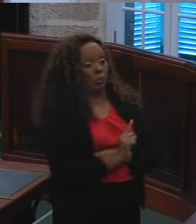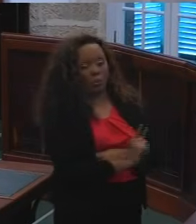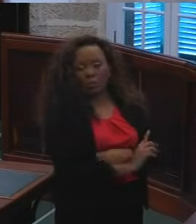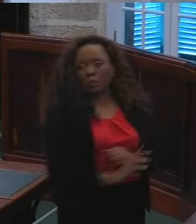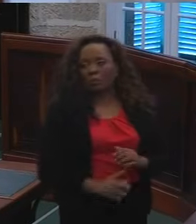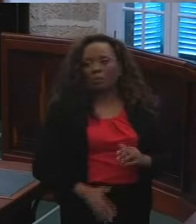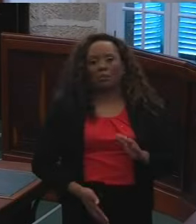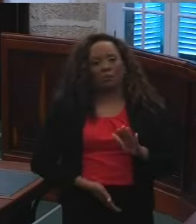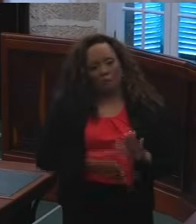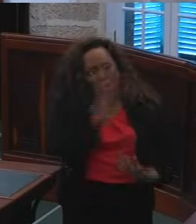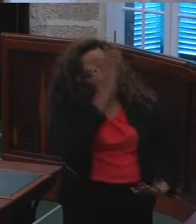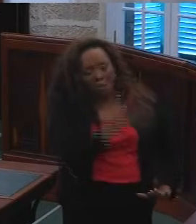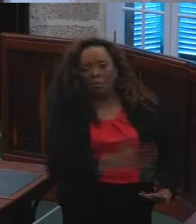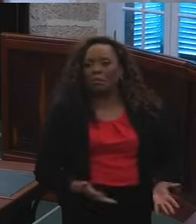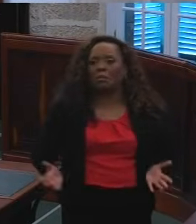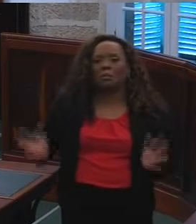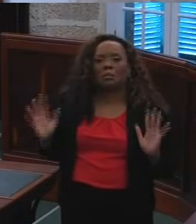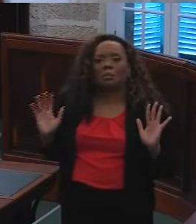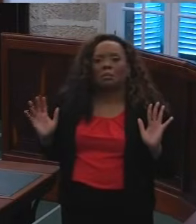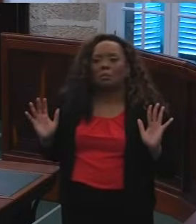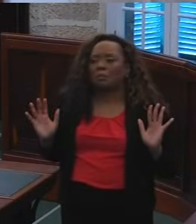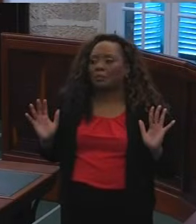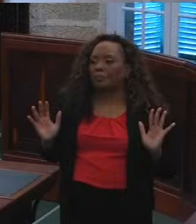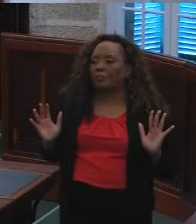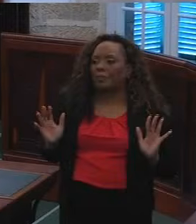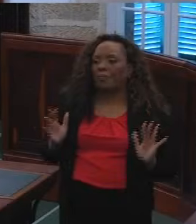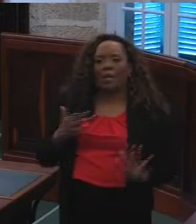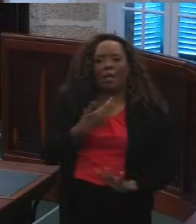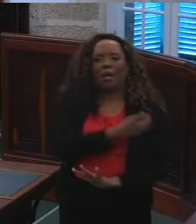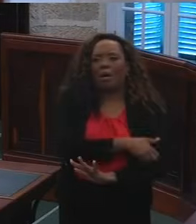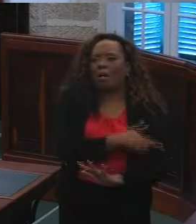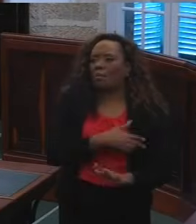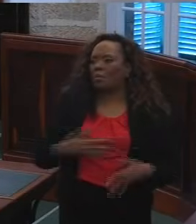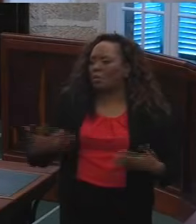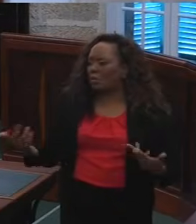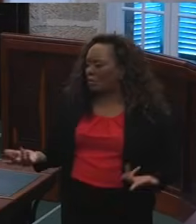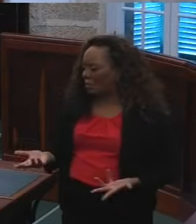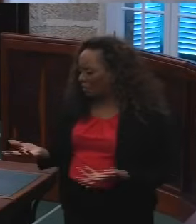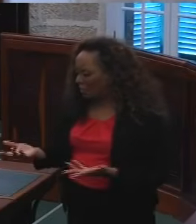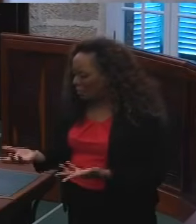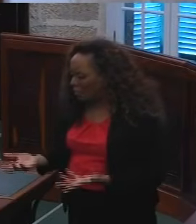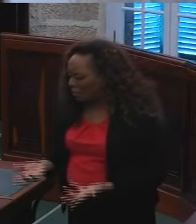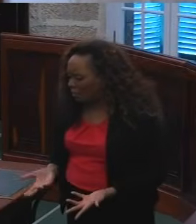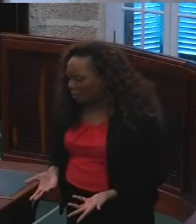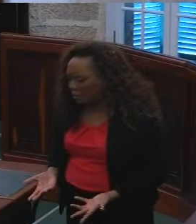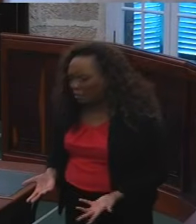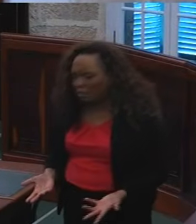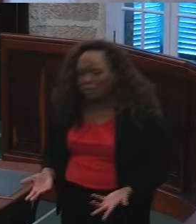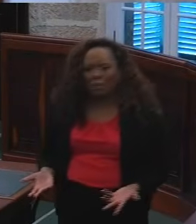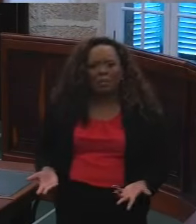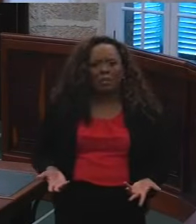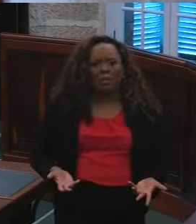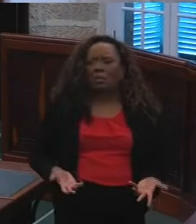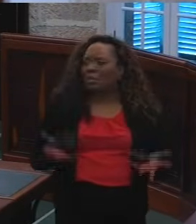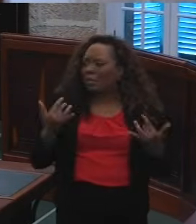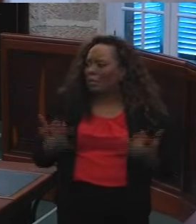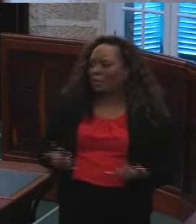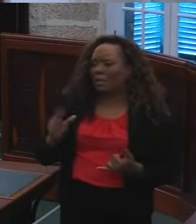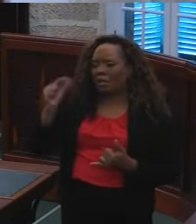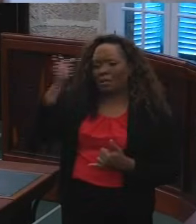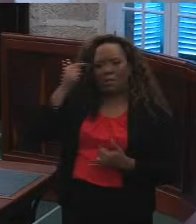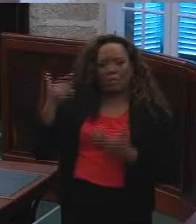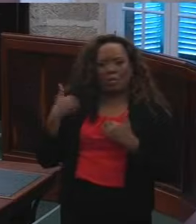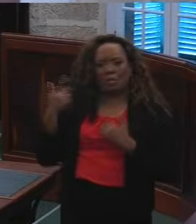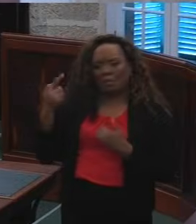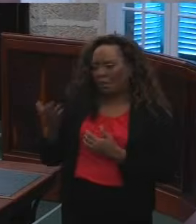run away and leave the person there in the hospital so that the government could be responsible for the care. How did it come to